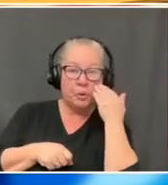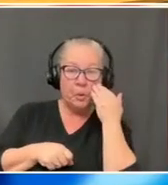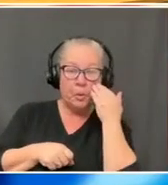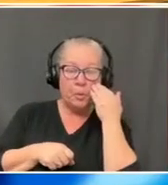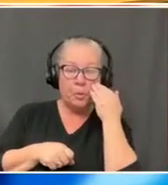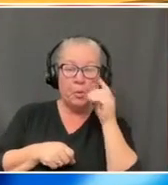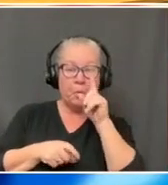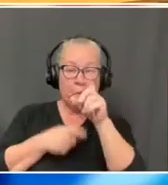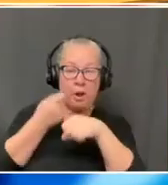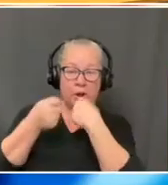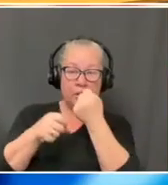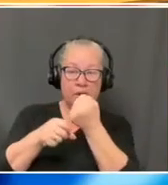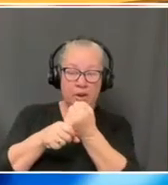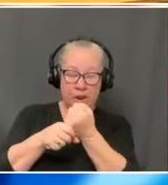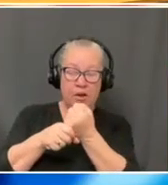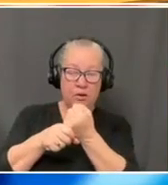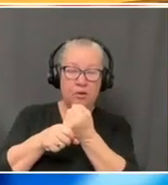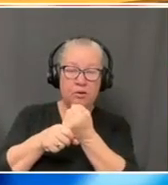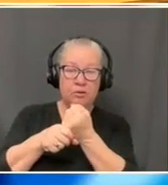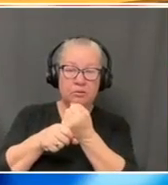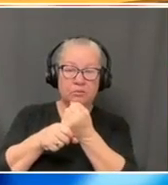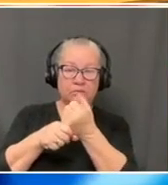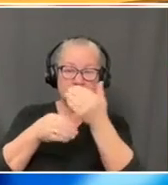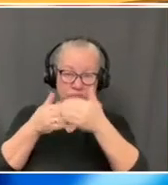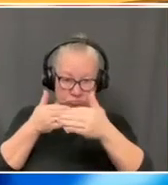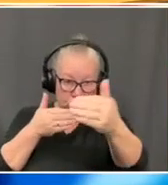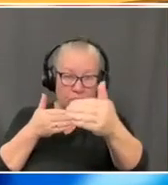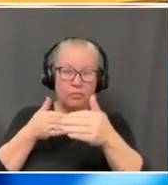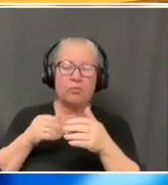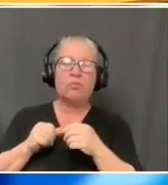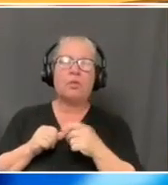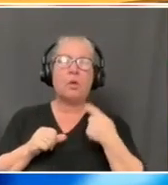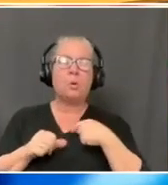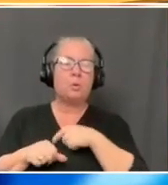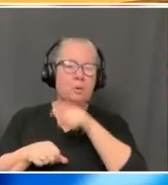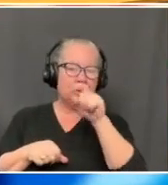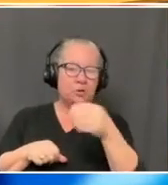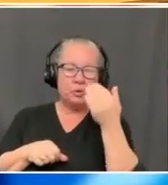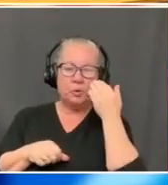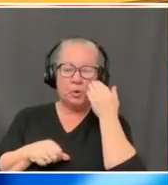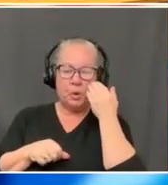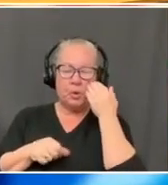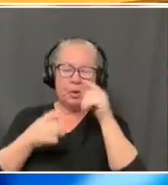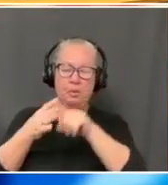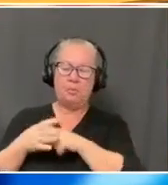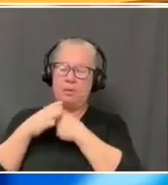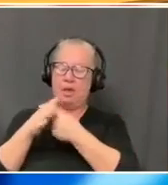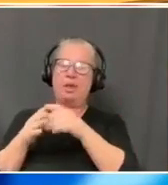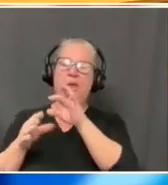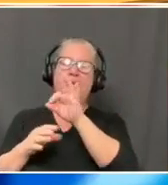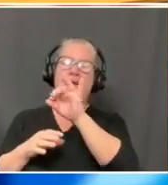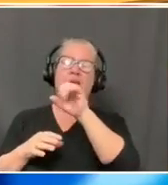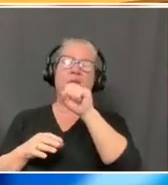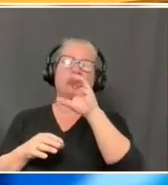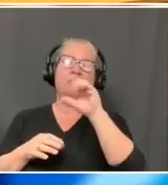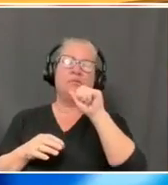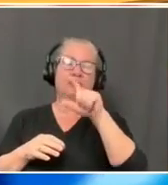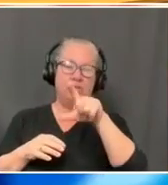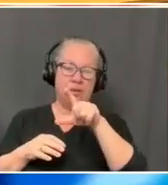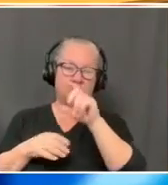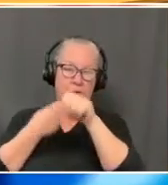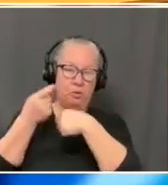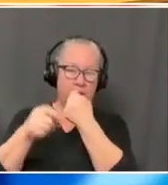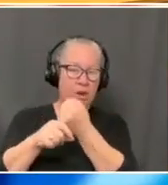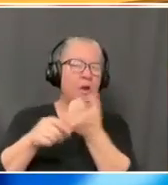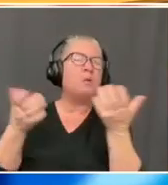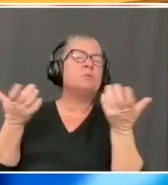ahead. At the beginning of the fiscal year, we should know what's up ahead. A